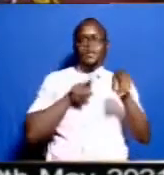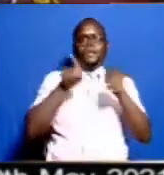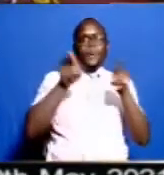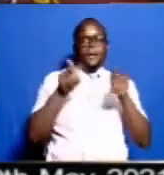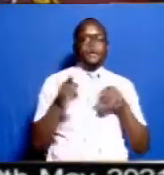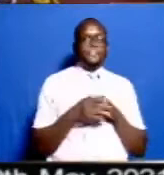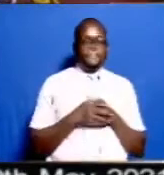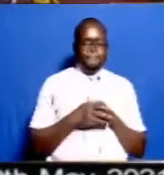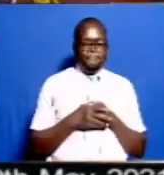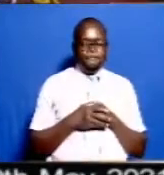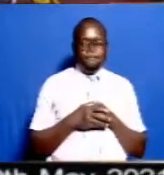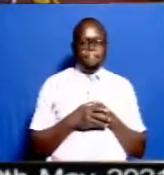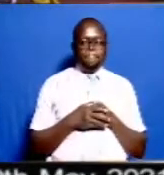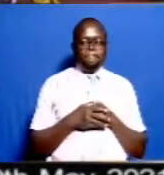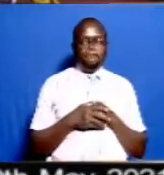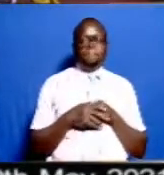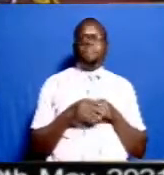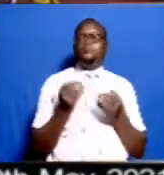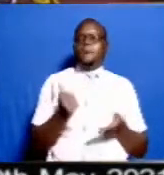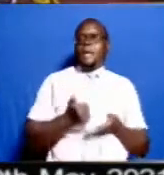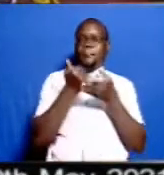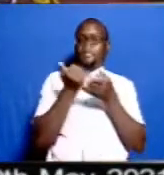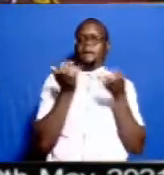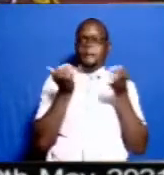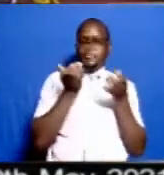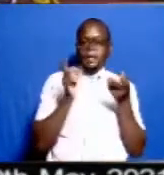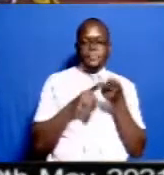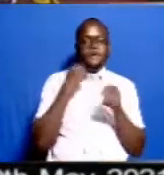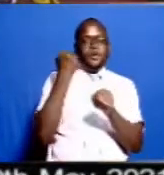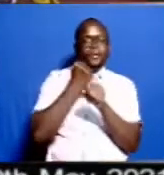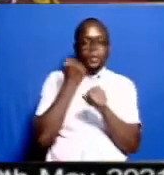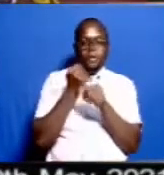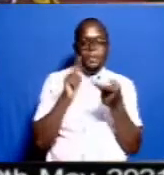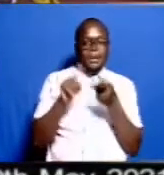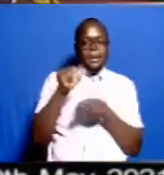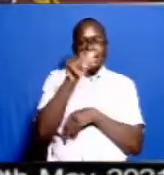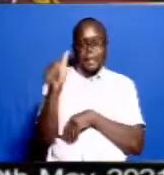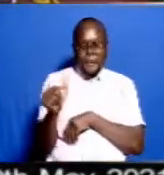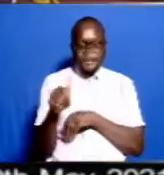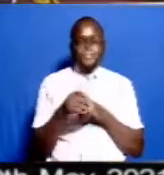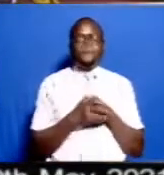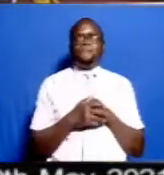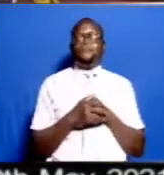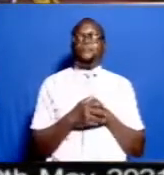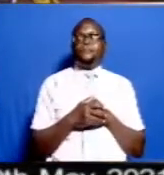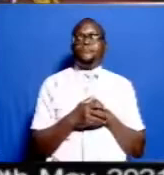destination, trade facilitation, job creation, among others.